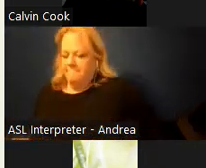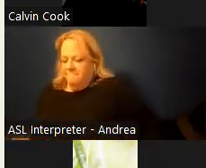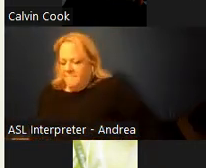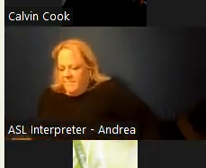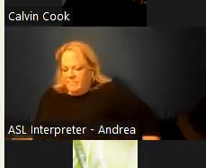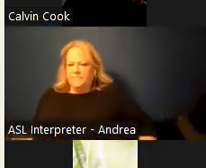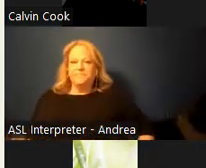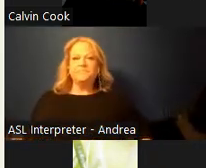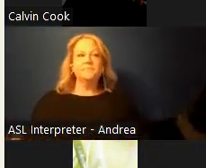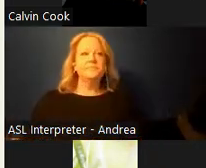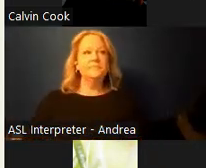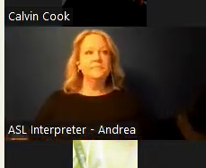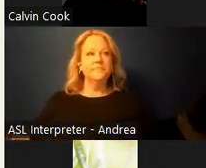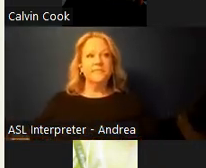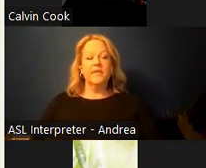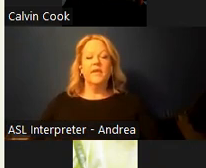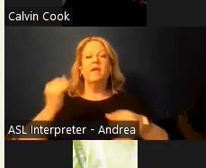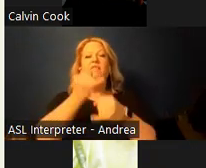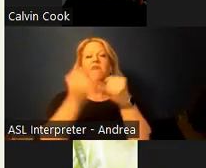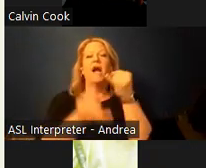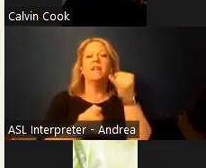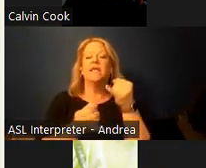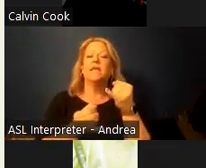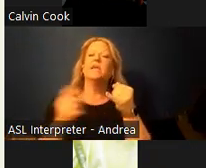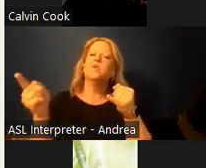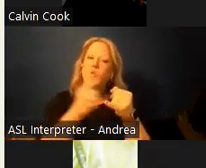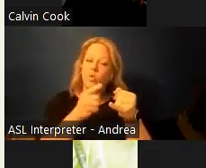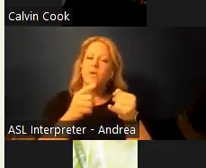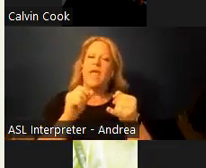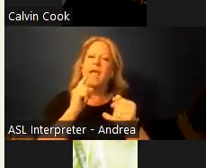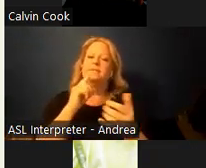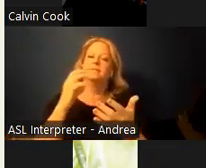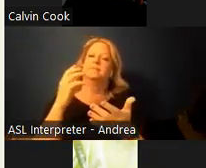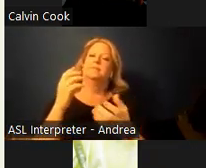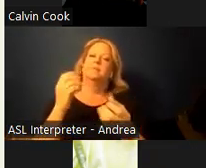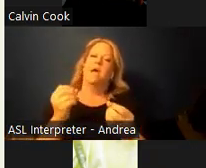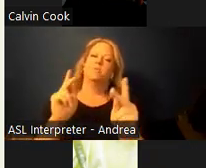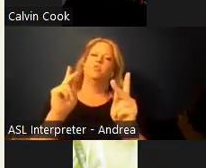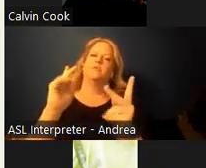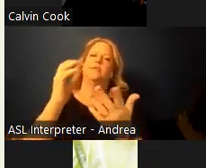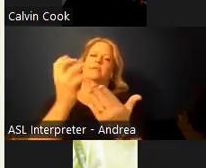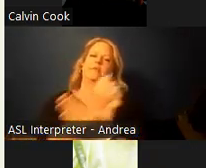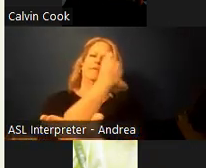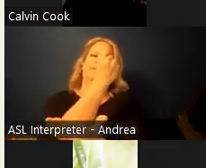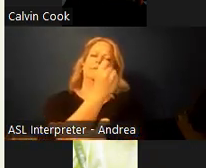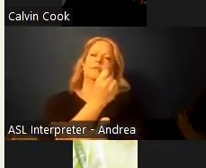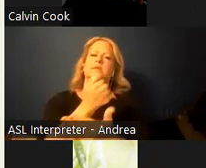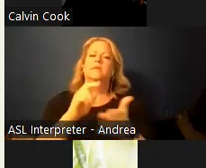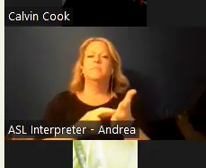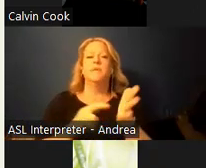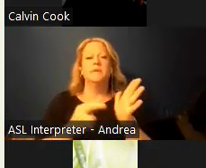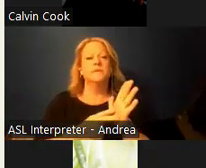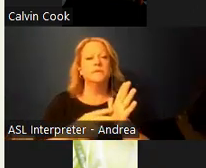Then you also get to seize the opportunity. So as you volunteer, you'll start to see